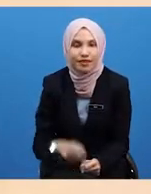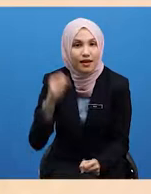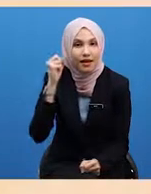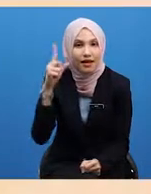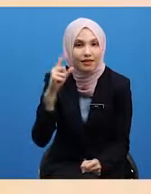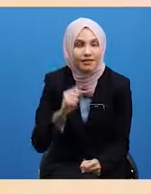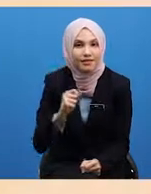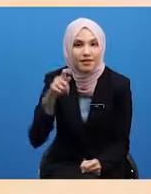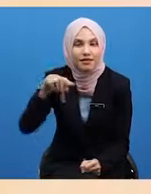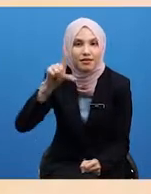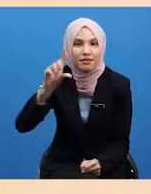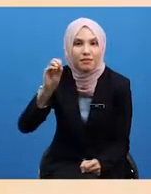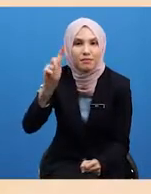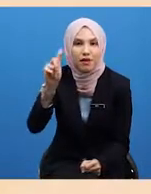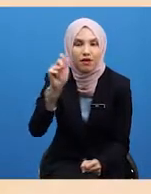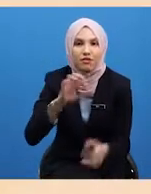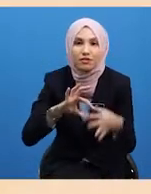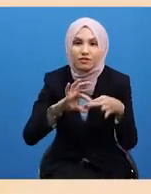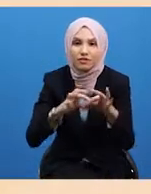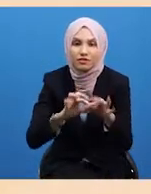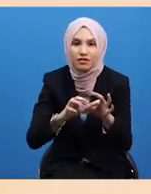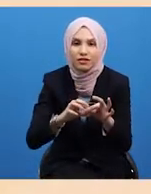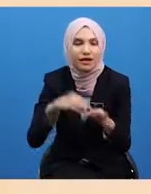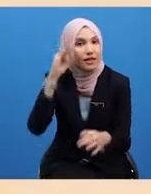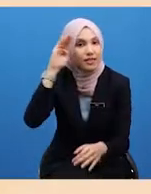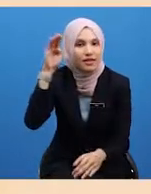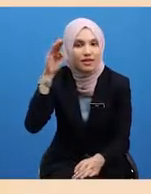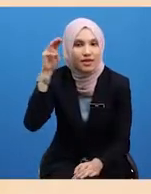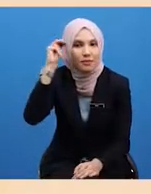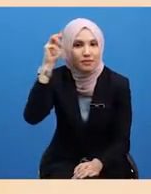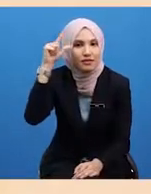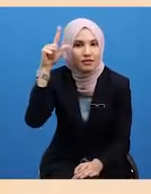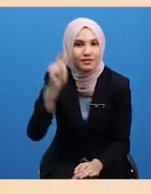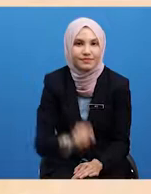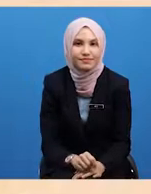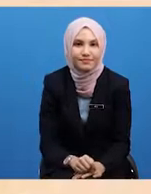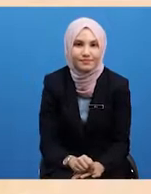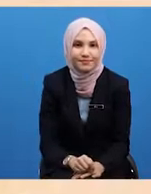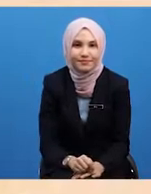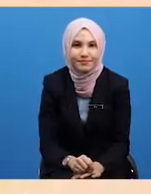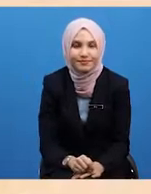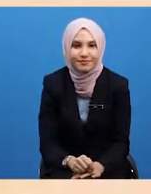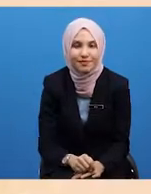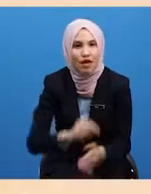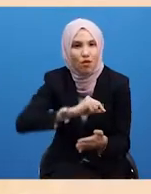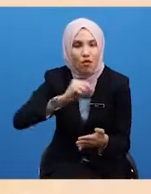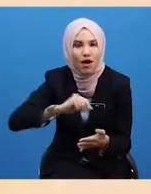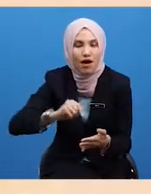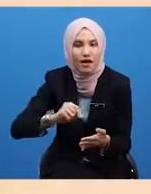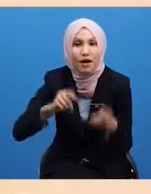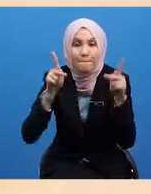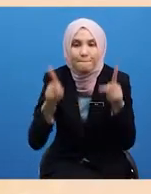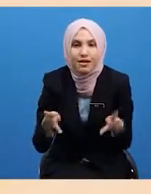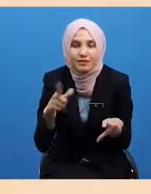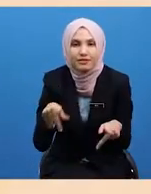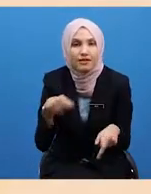understand the plot of the story, Dear Mr. Kilmer. Write a personal response related to